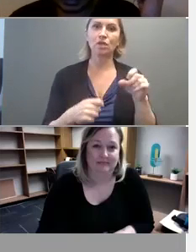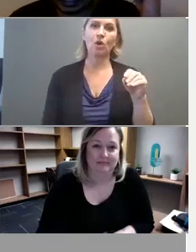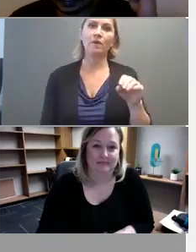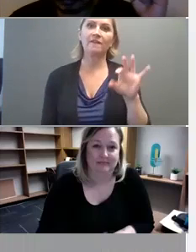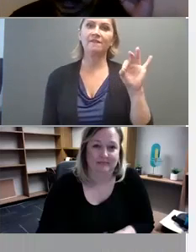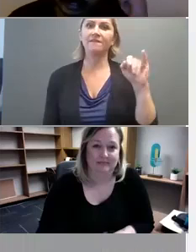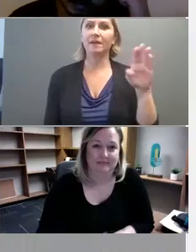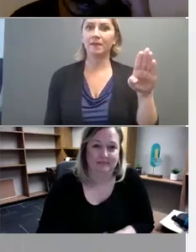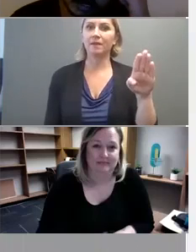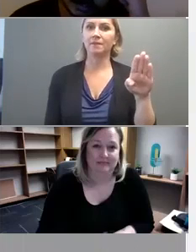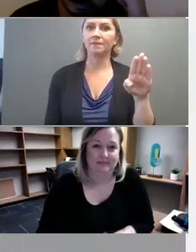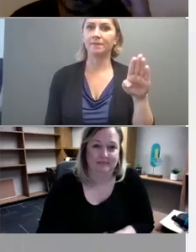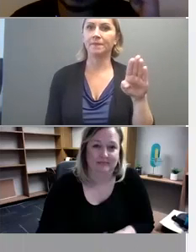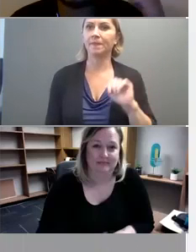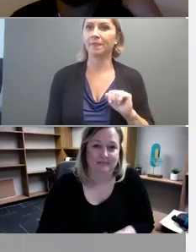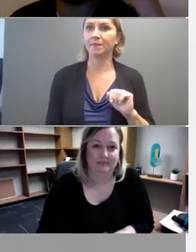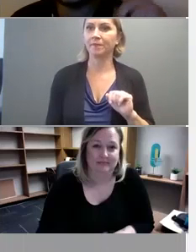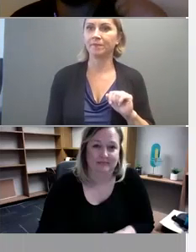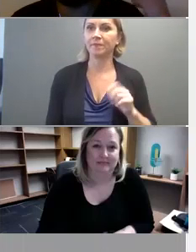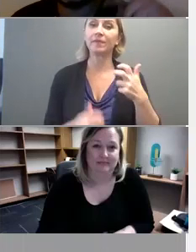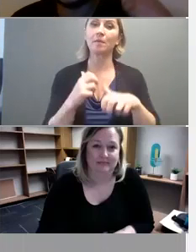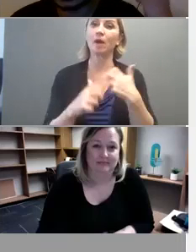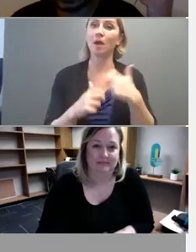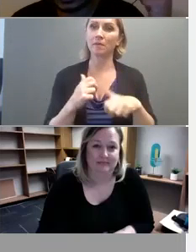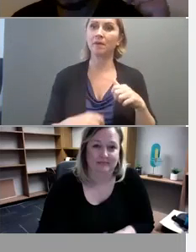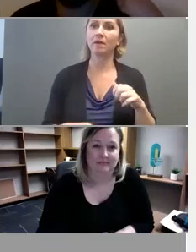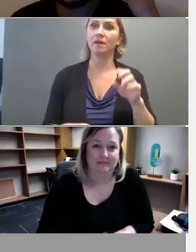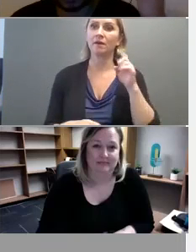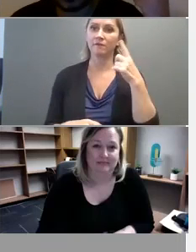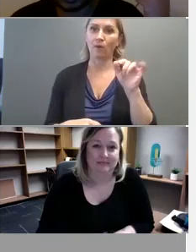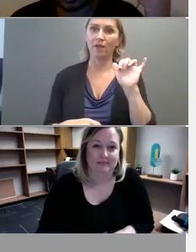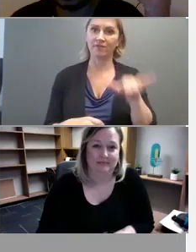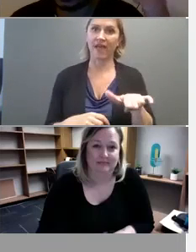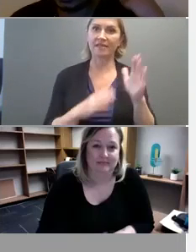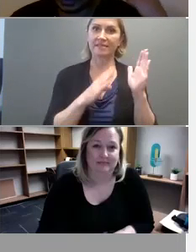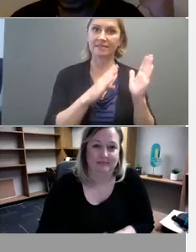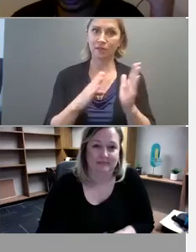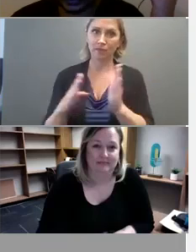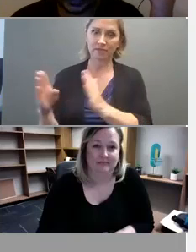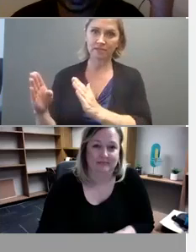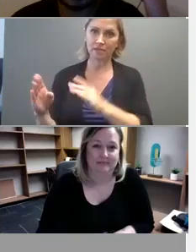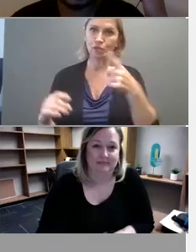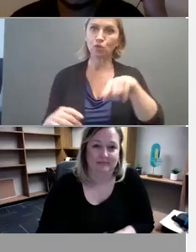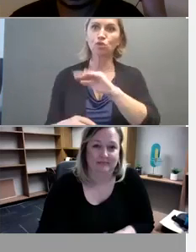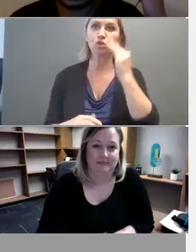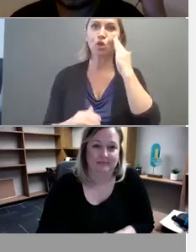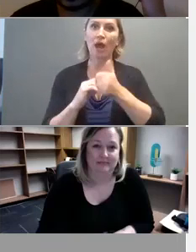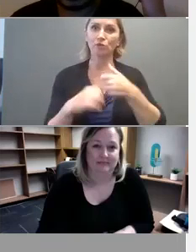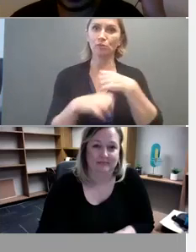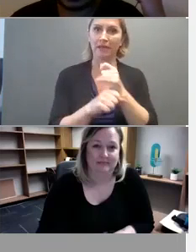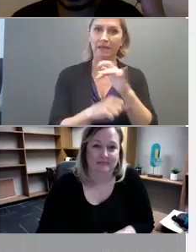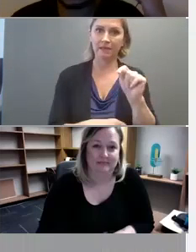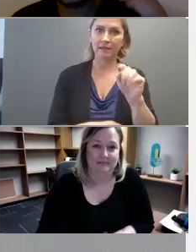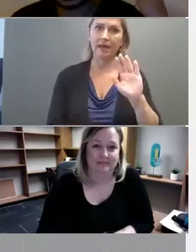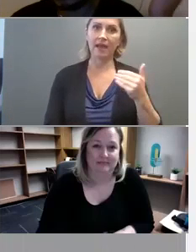look at the problem where we are generating the Fibonacci sequence. All of you should know how to generate it. I have